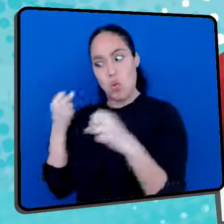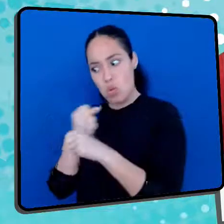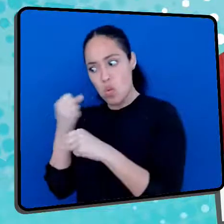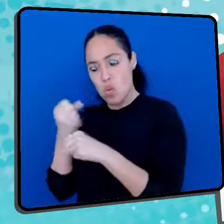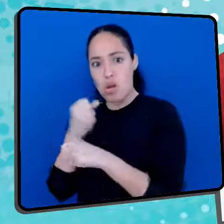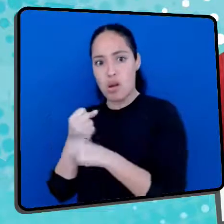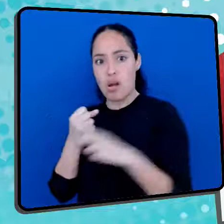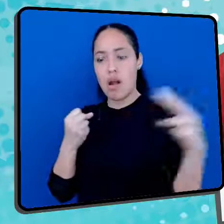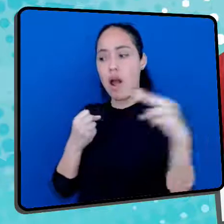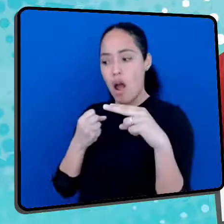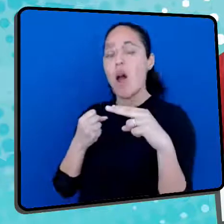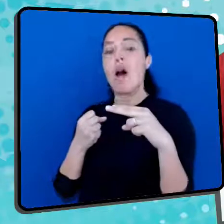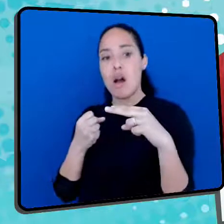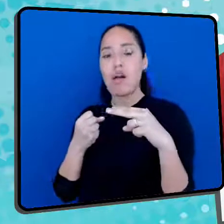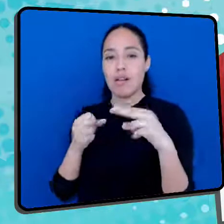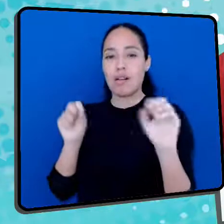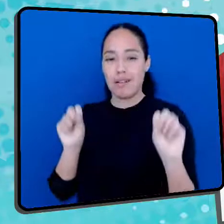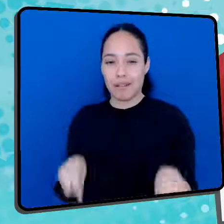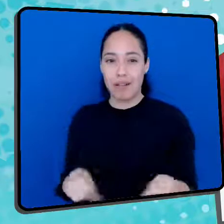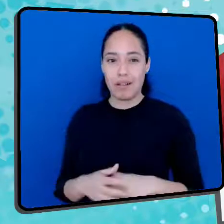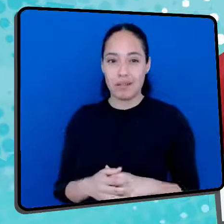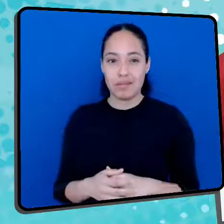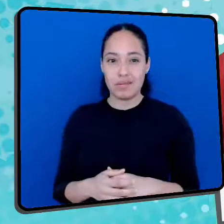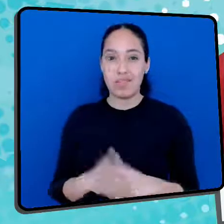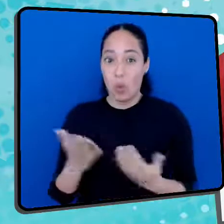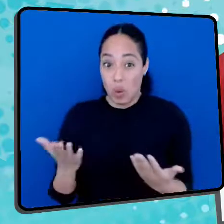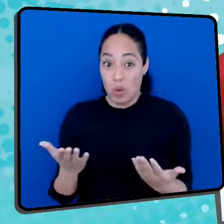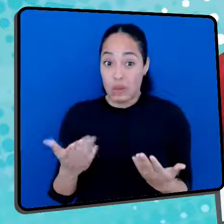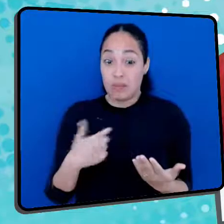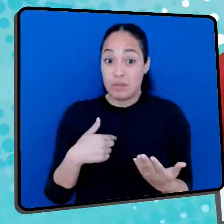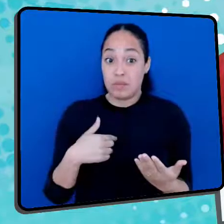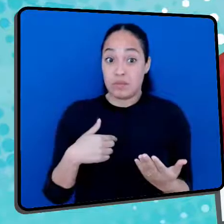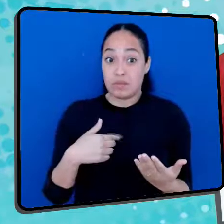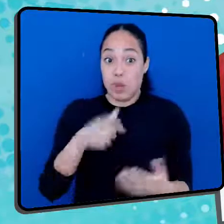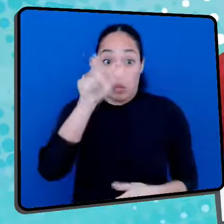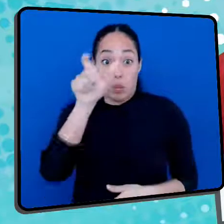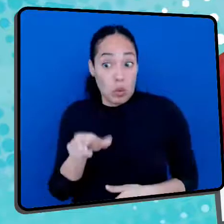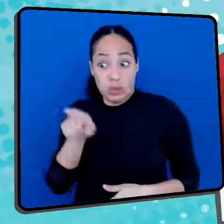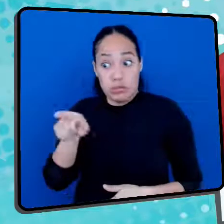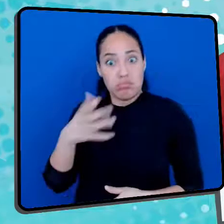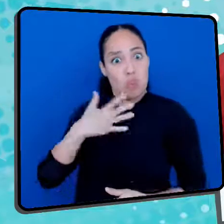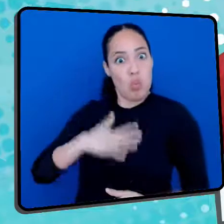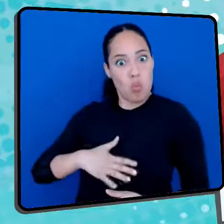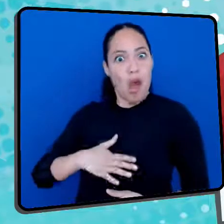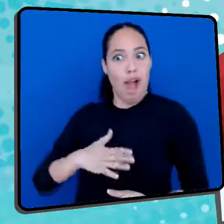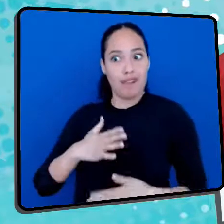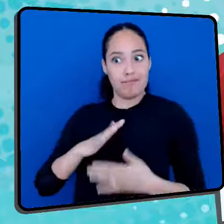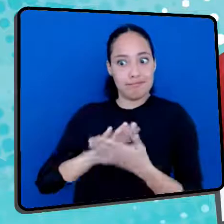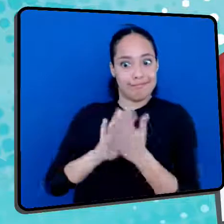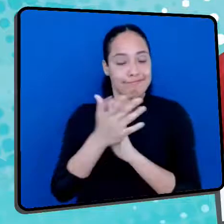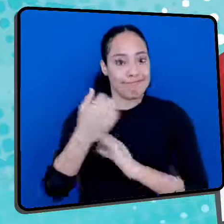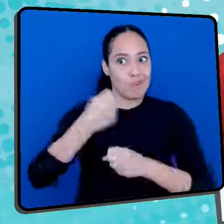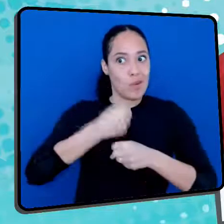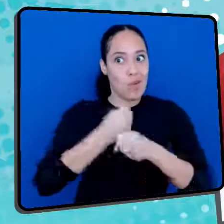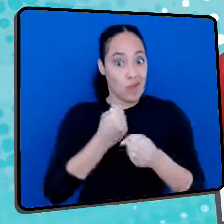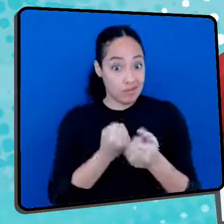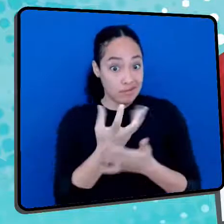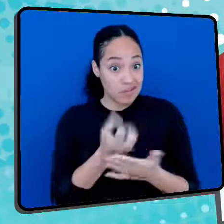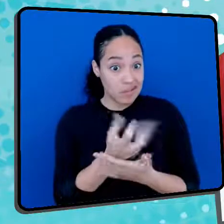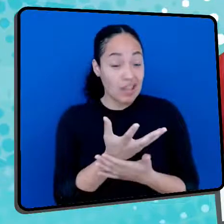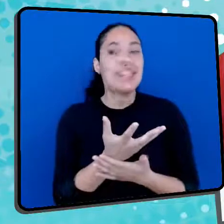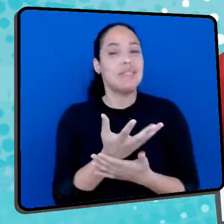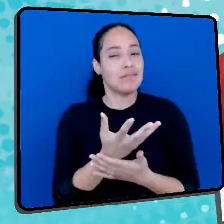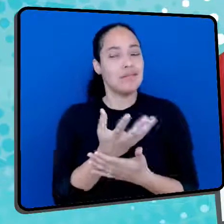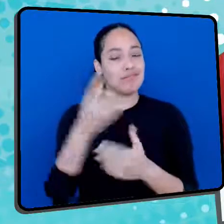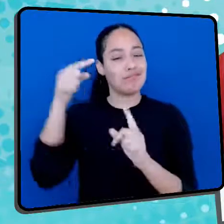to mention here for someone who wants to become a consultant. It's always very important to be very transparent about what you're doing. And if